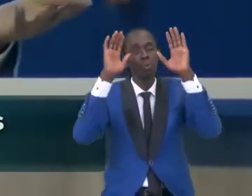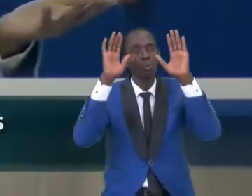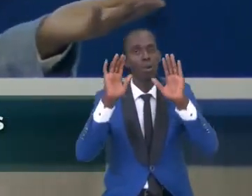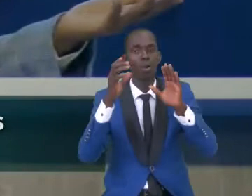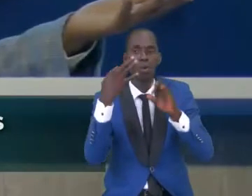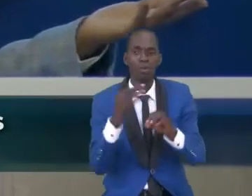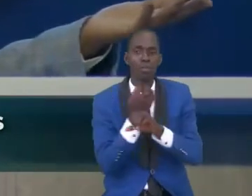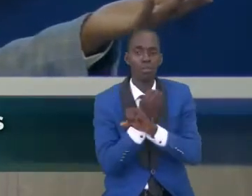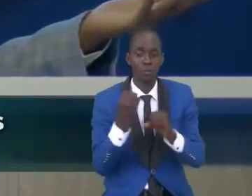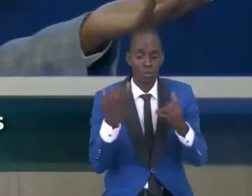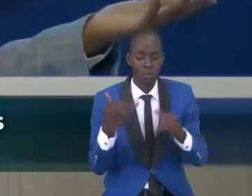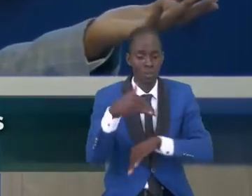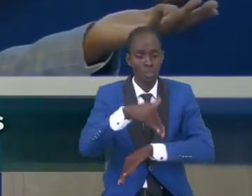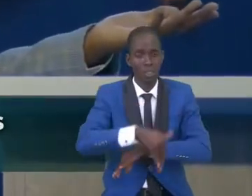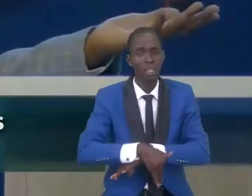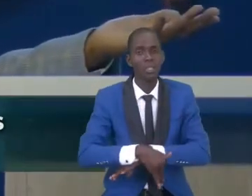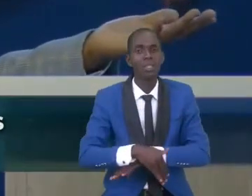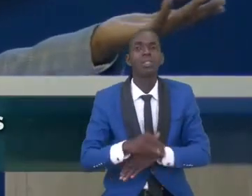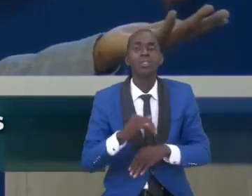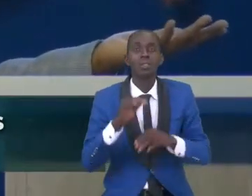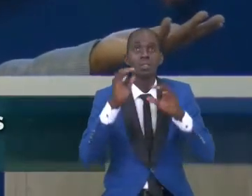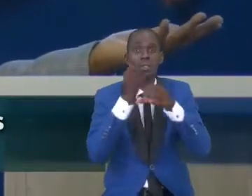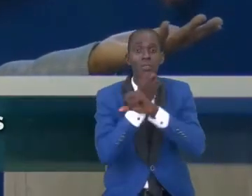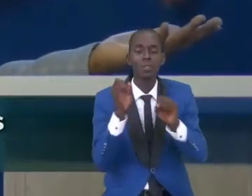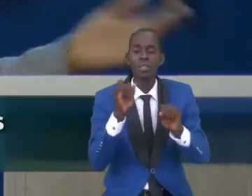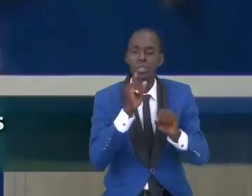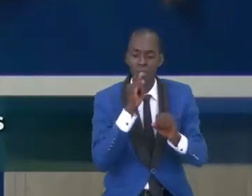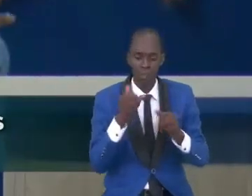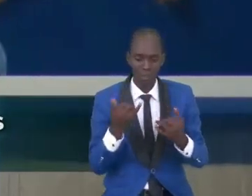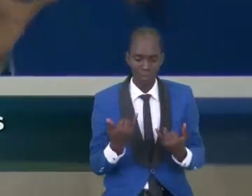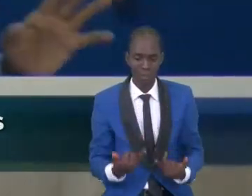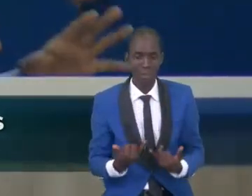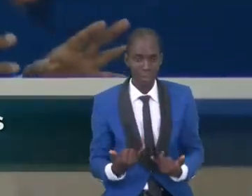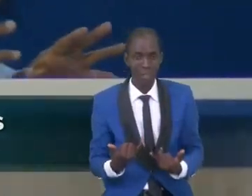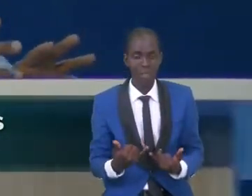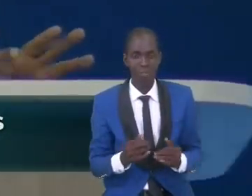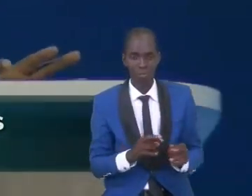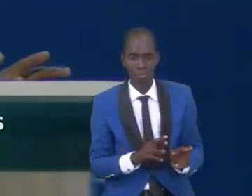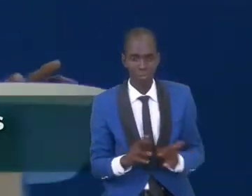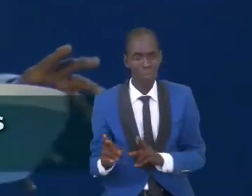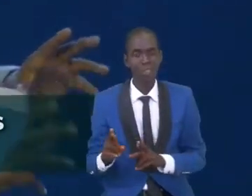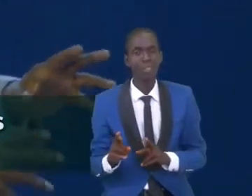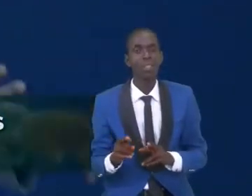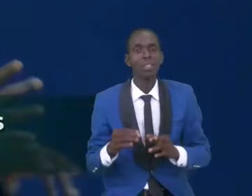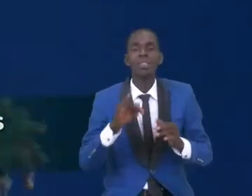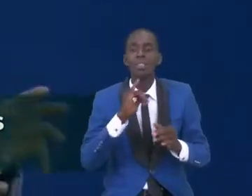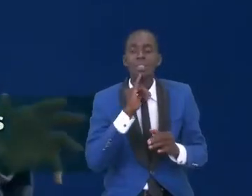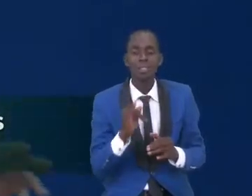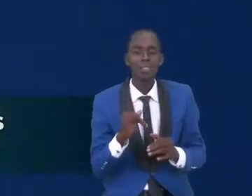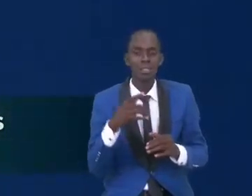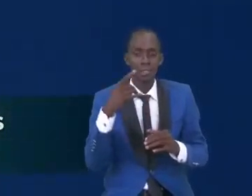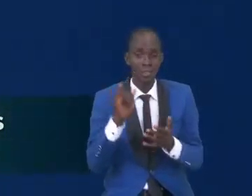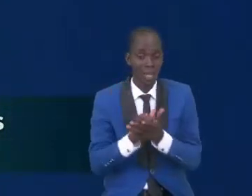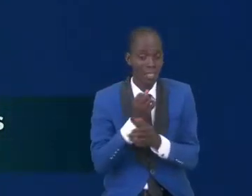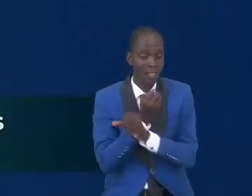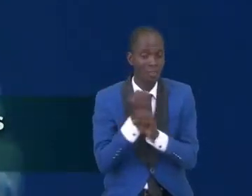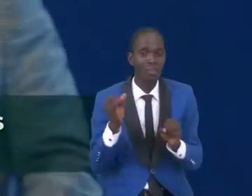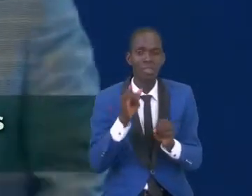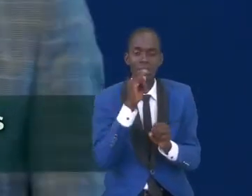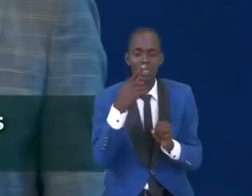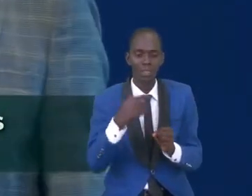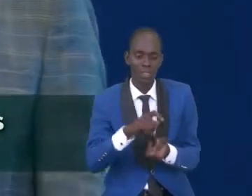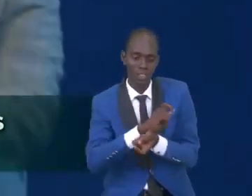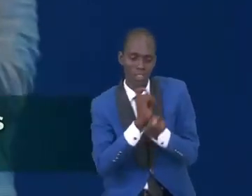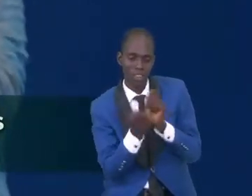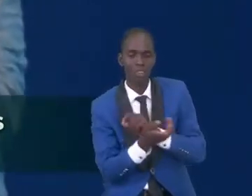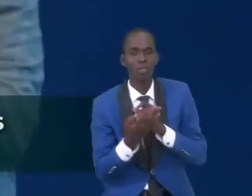Tonight, salvation is around. It's available. And that salvation is the transformation and the change